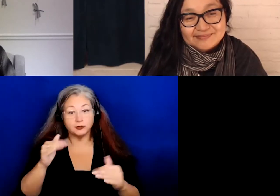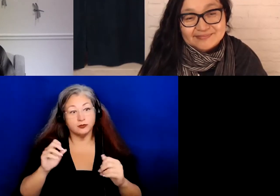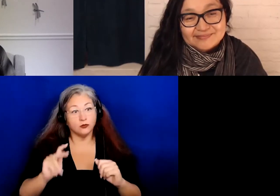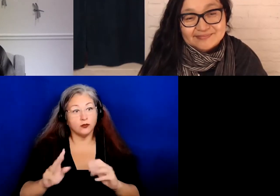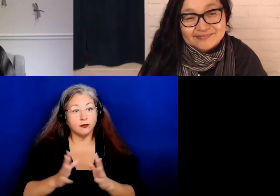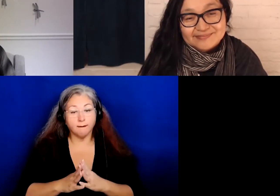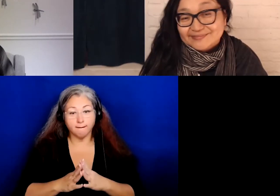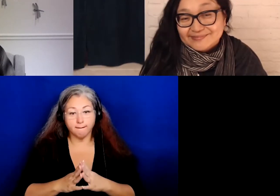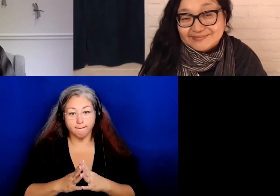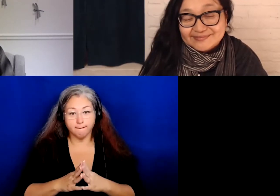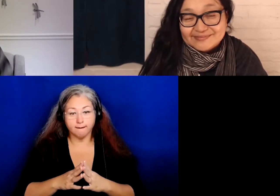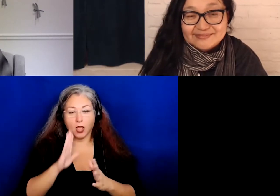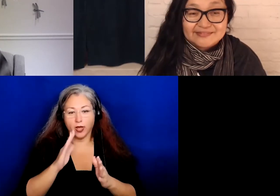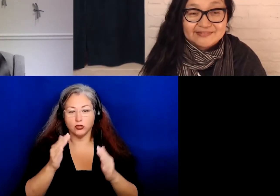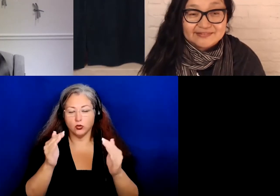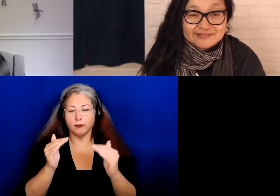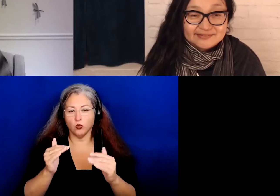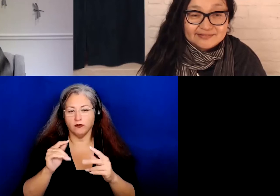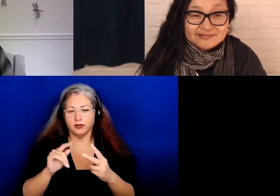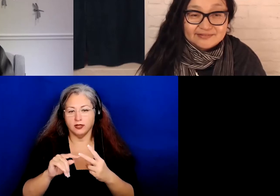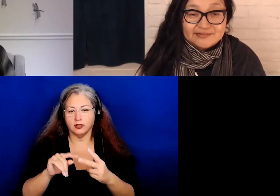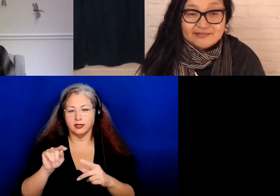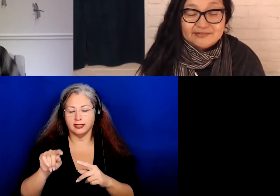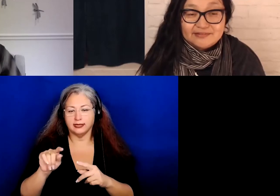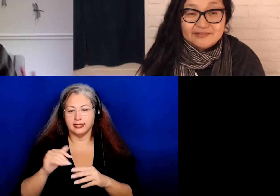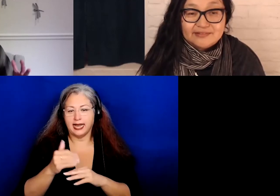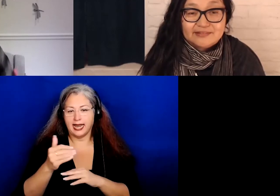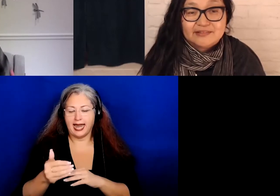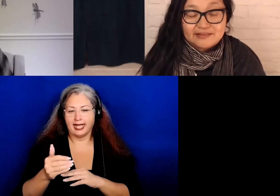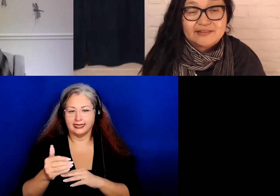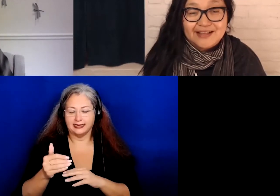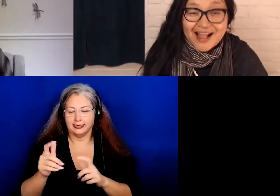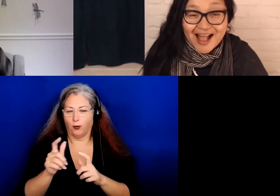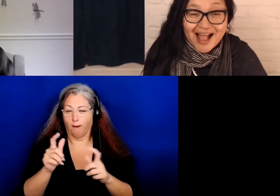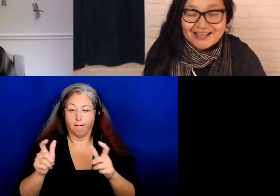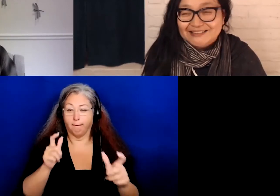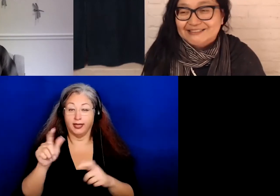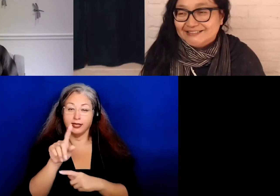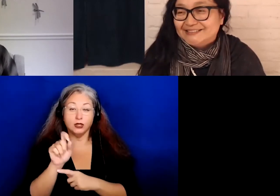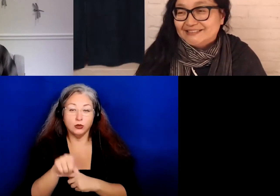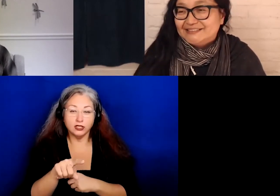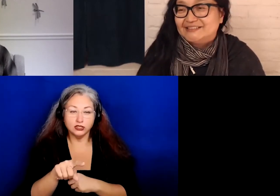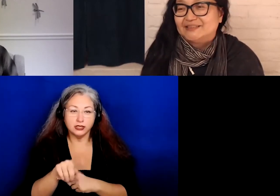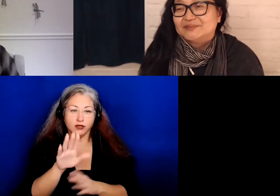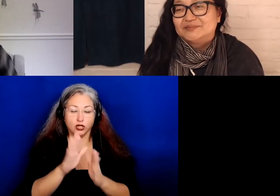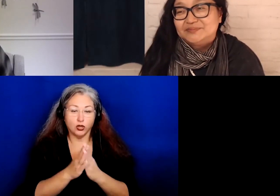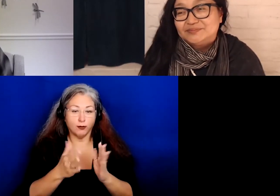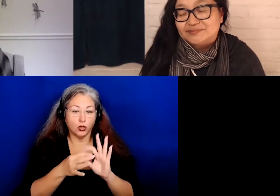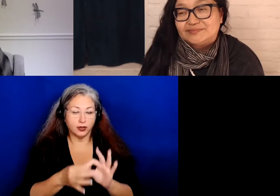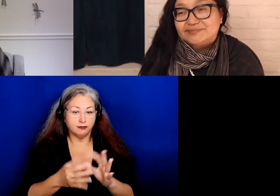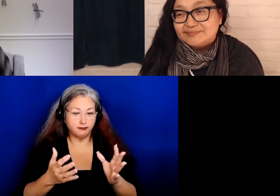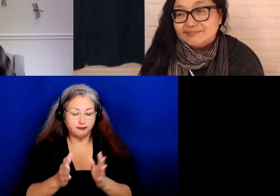Okay, so I'm gonna move on to the next, big question in your book, which is